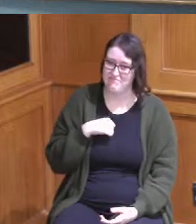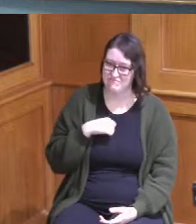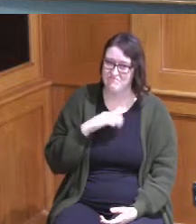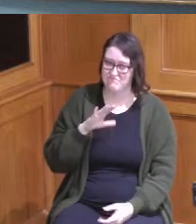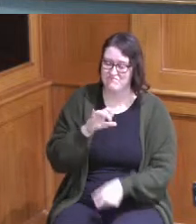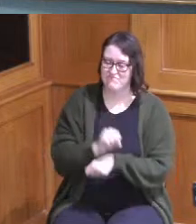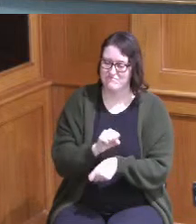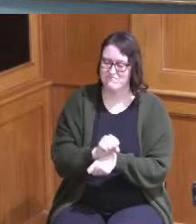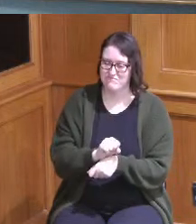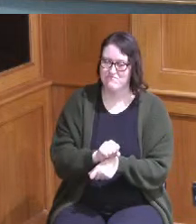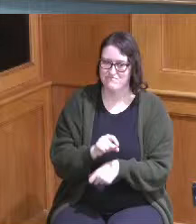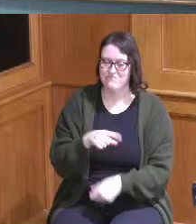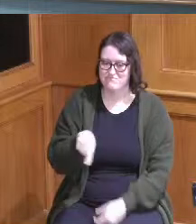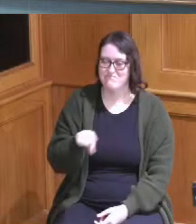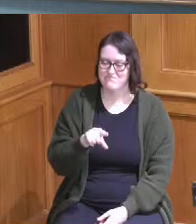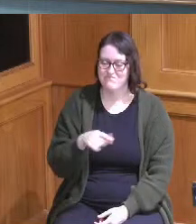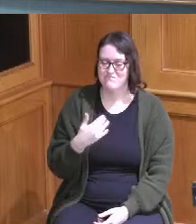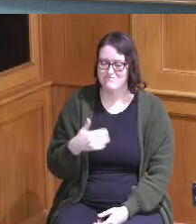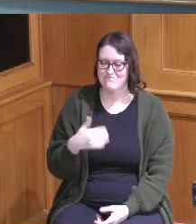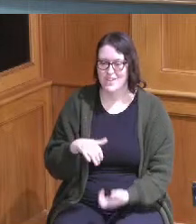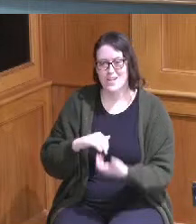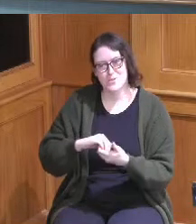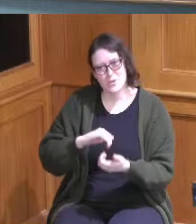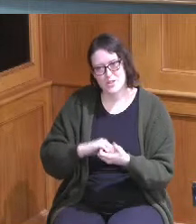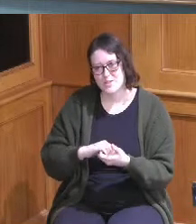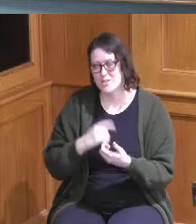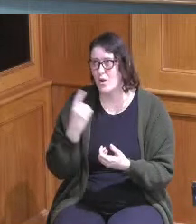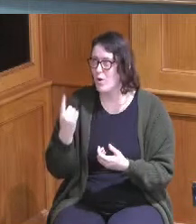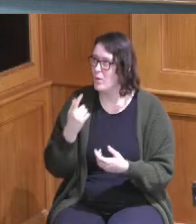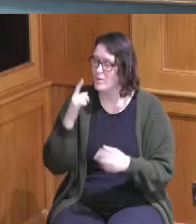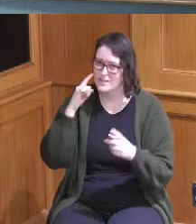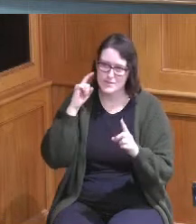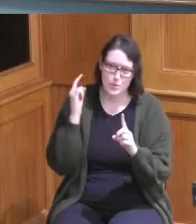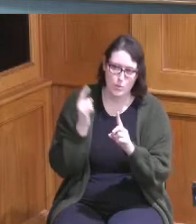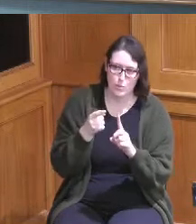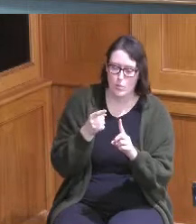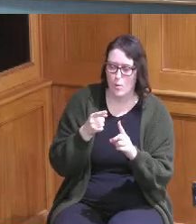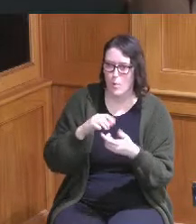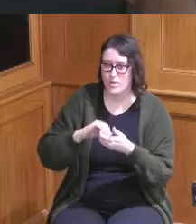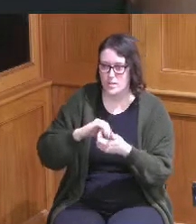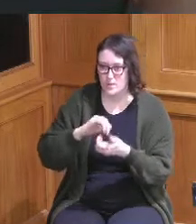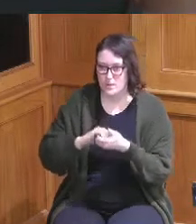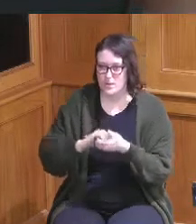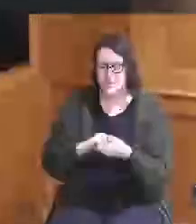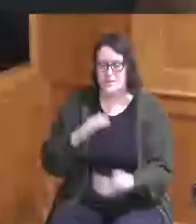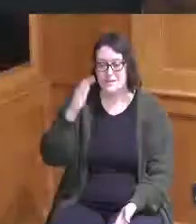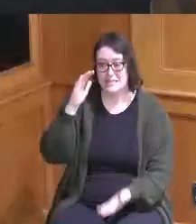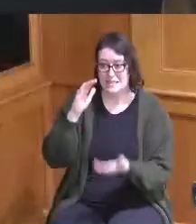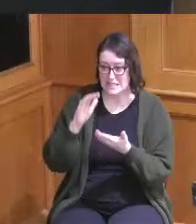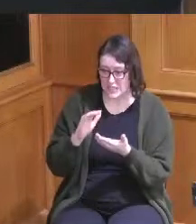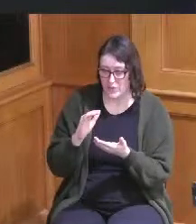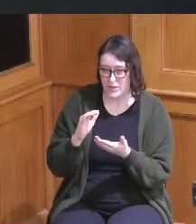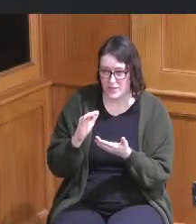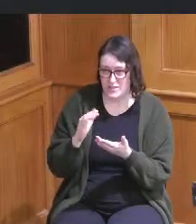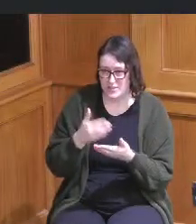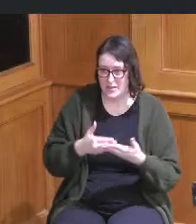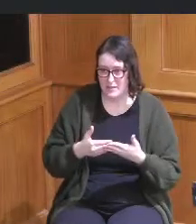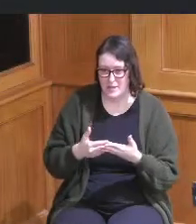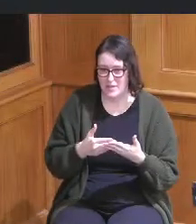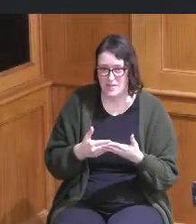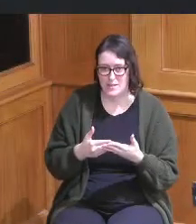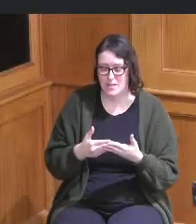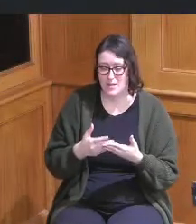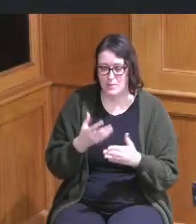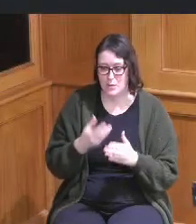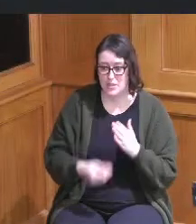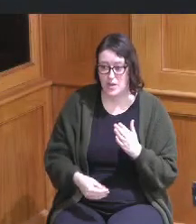you all are doing. This is a partnership. It was always meant to be a partnership, and the decreases in infant mortality are